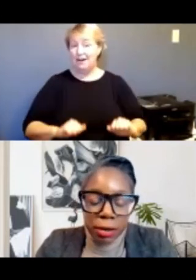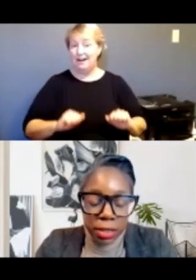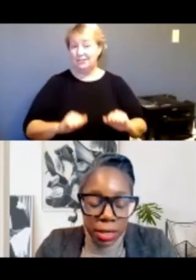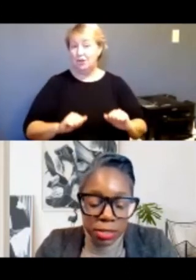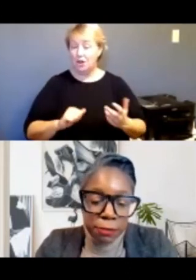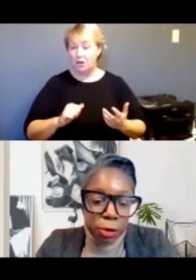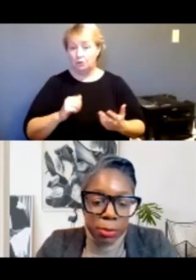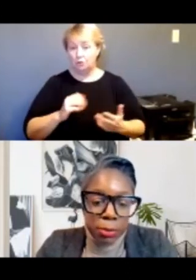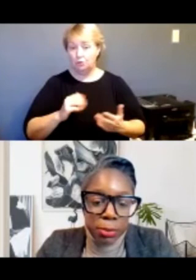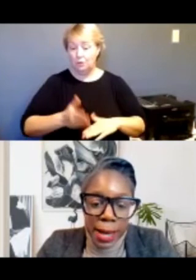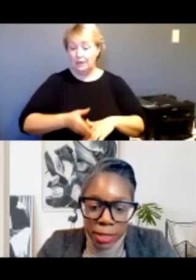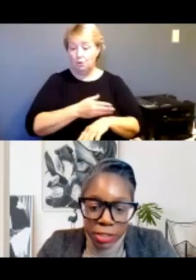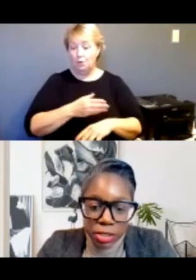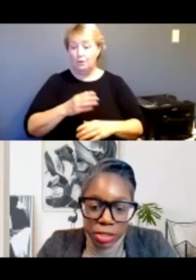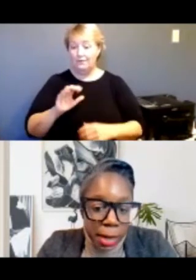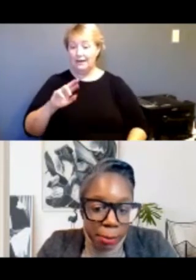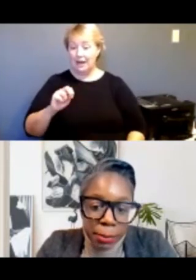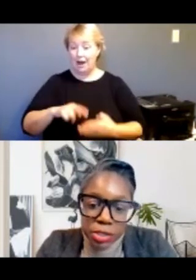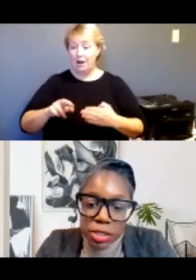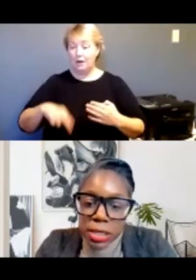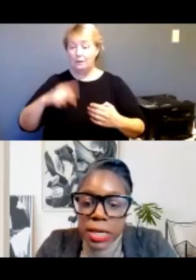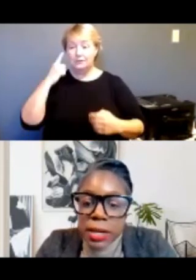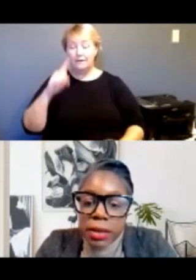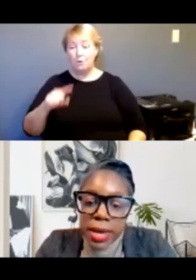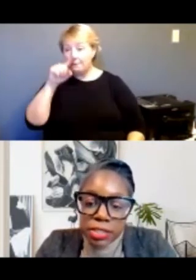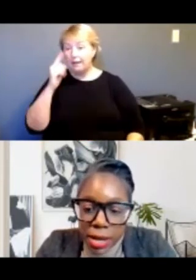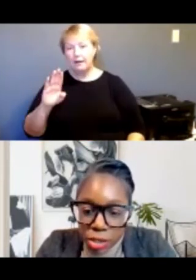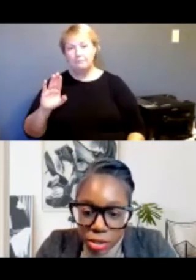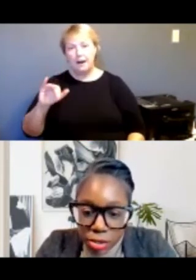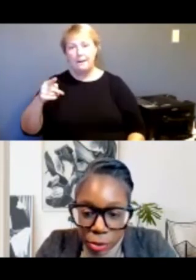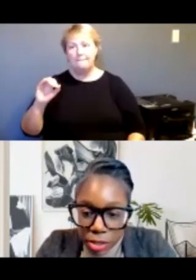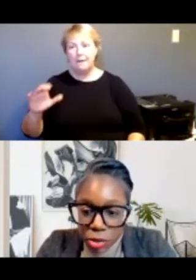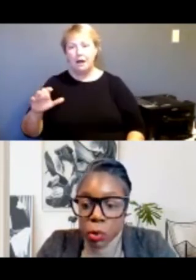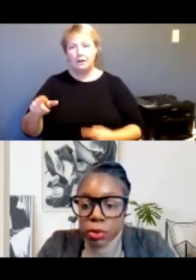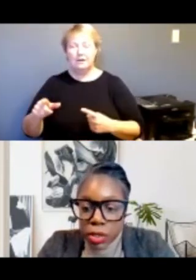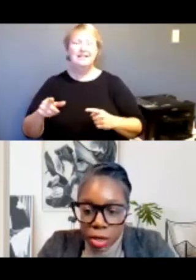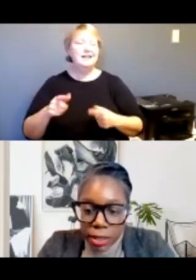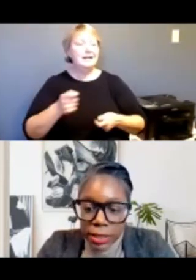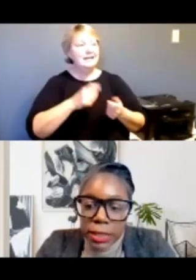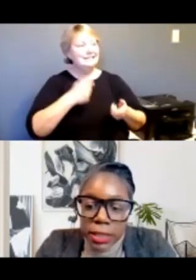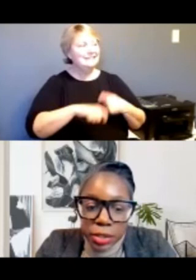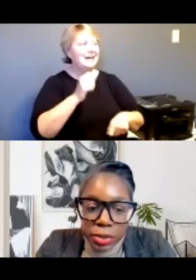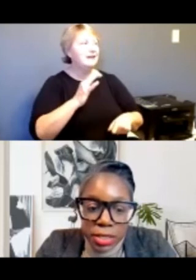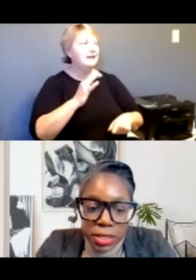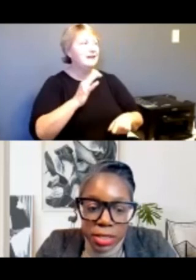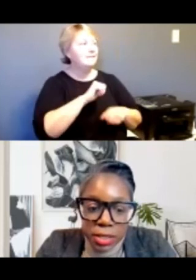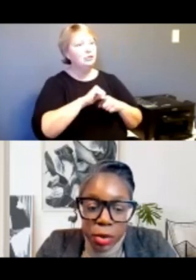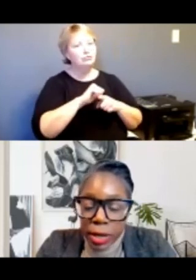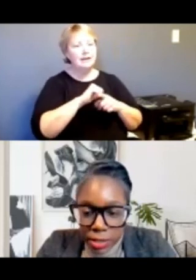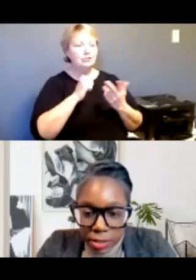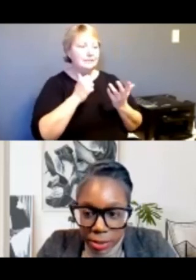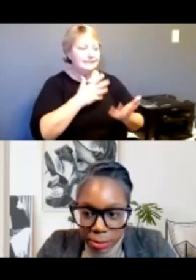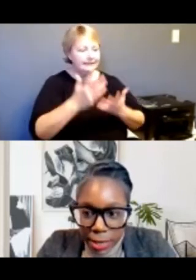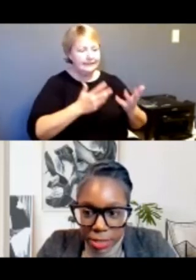care outcomes for Black patients or BIPOC patients than strategies focused solely on increasing awareness